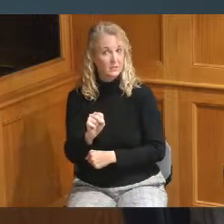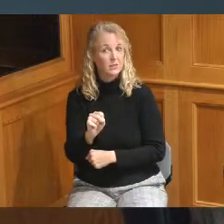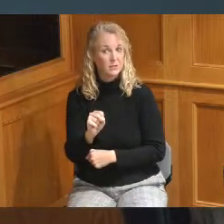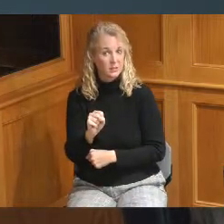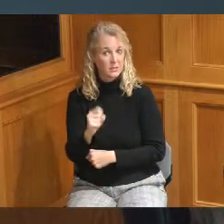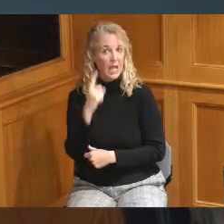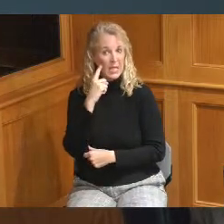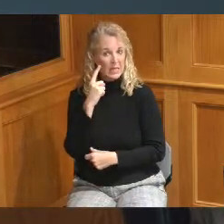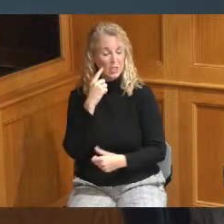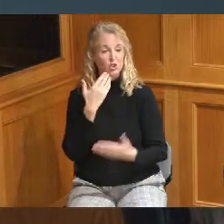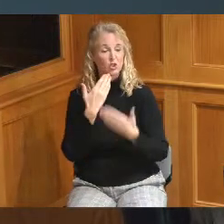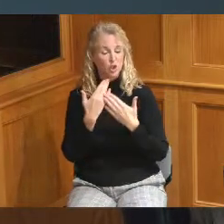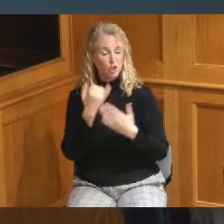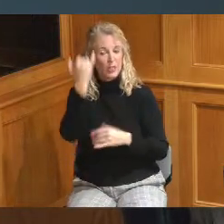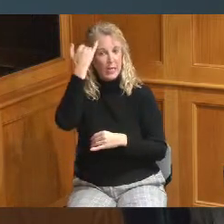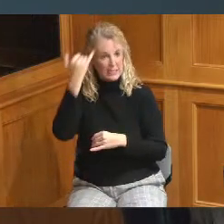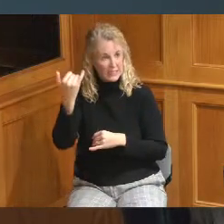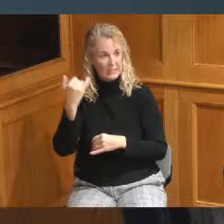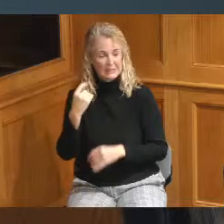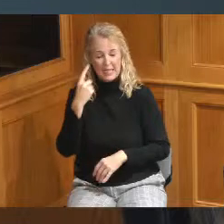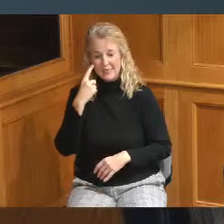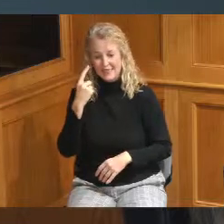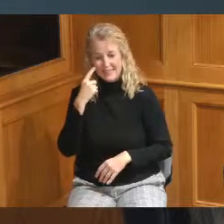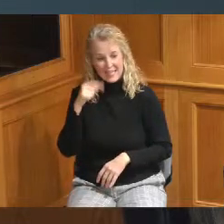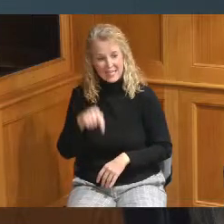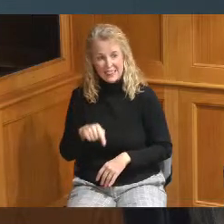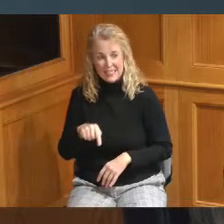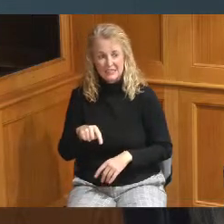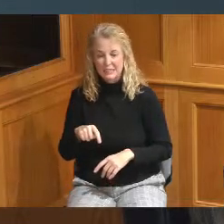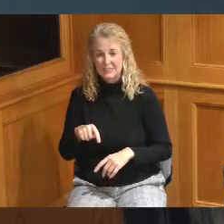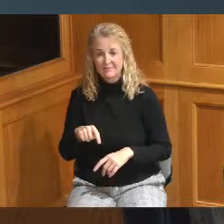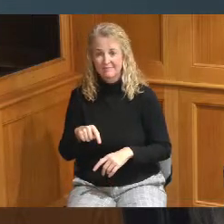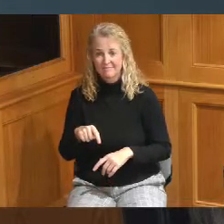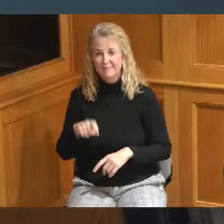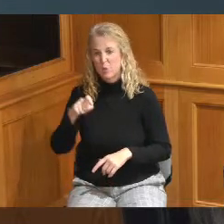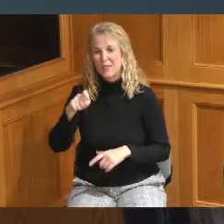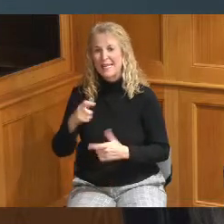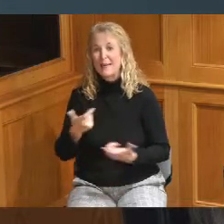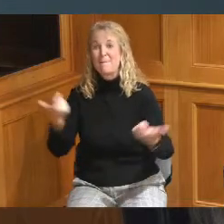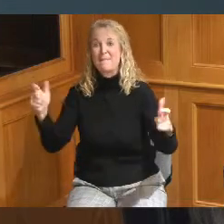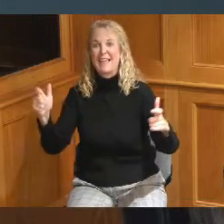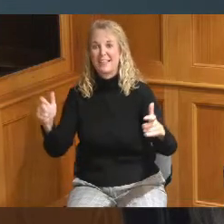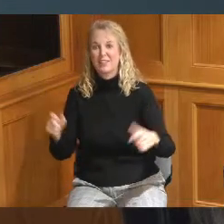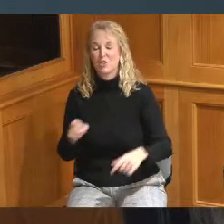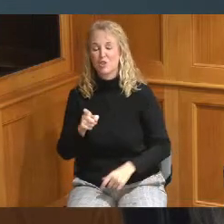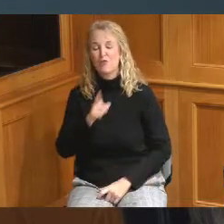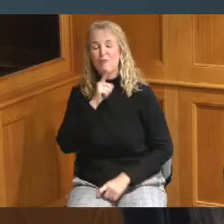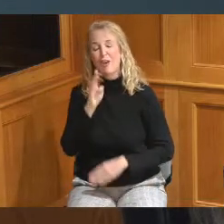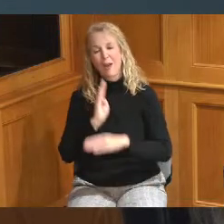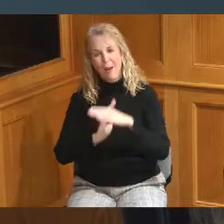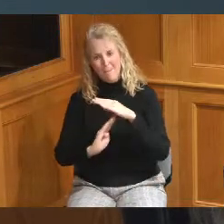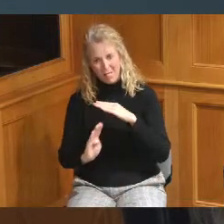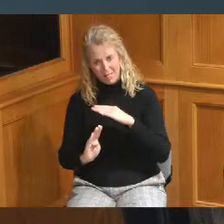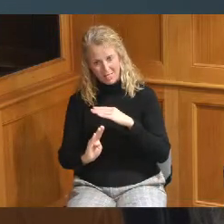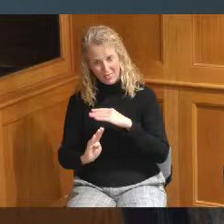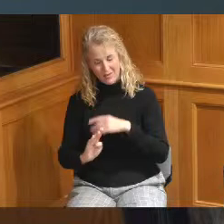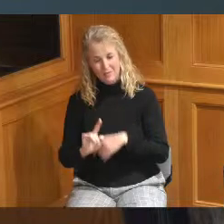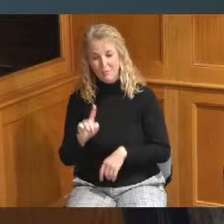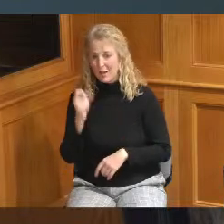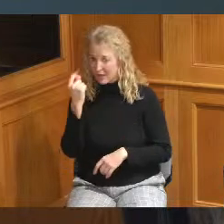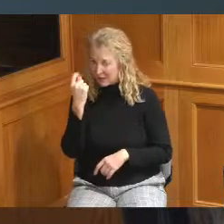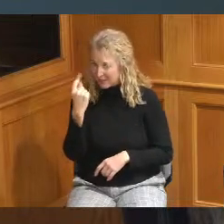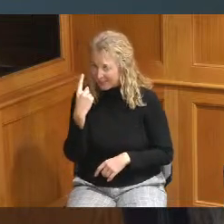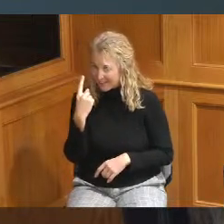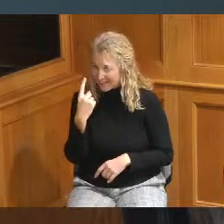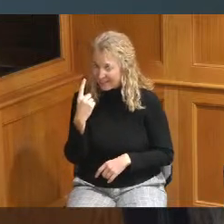Jobs and Family Services, some other, I just think this a bigger platform. She was very modest. She brought in a